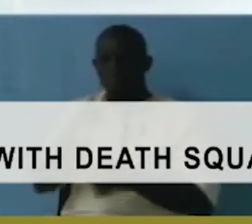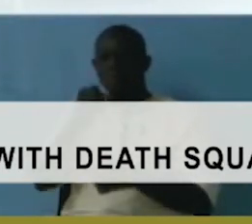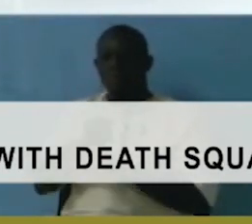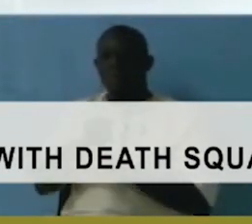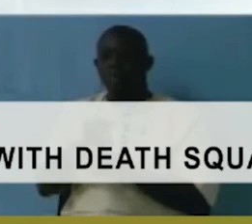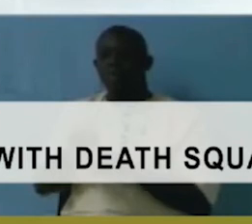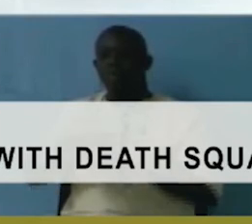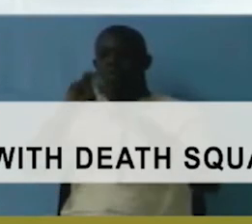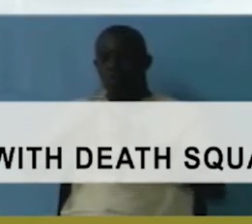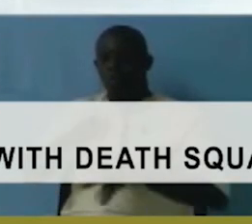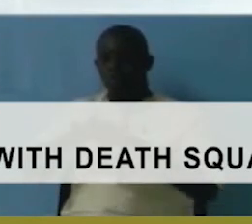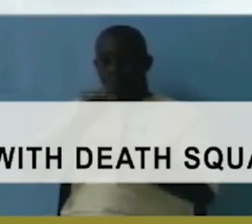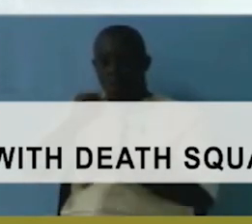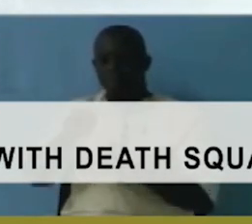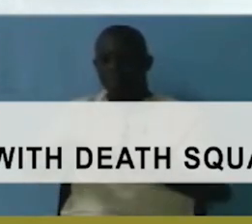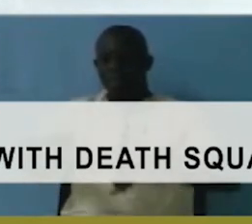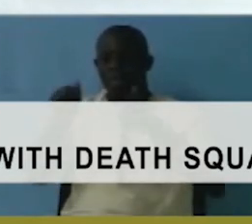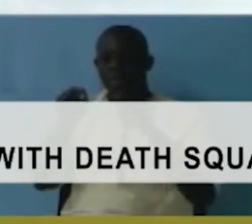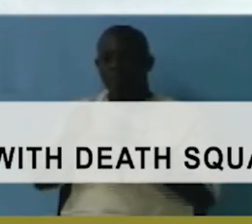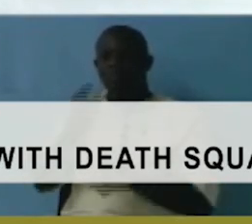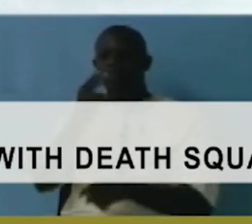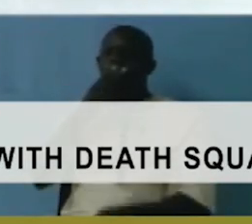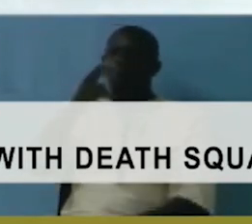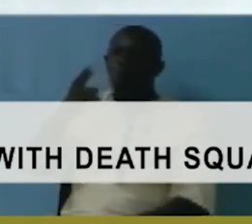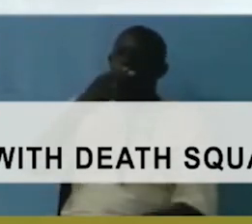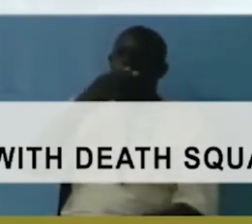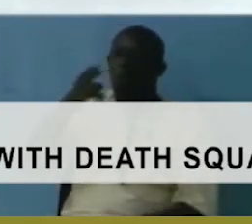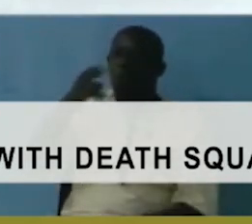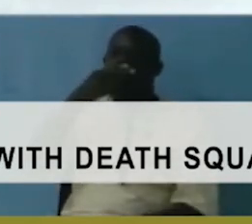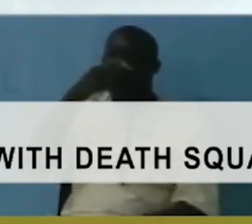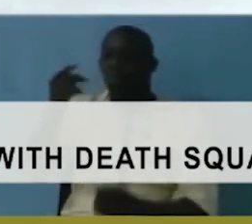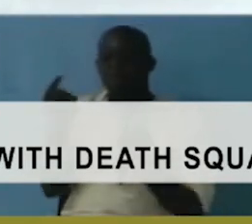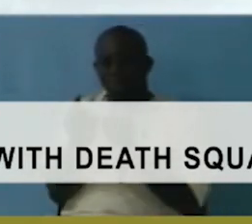Start on it. Instead, they are smoking their jam or their cigarettes.